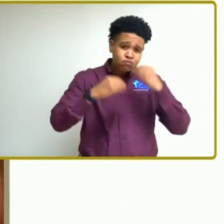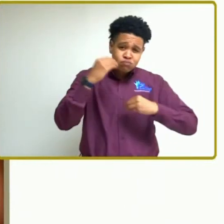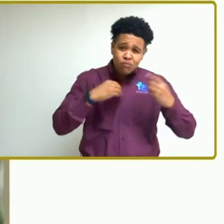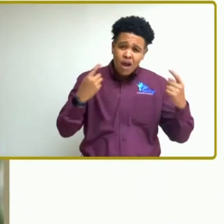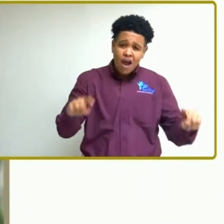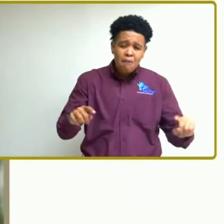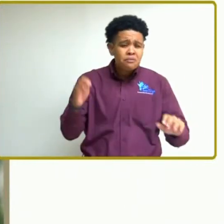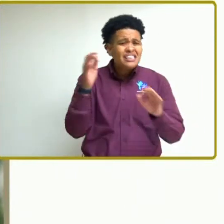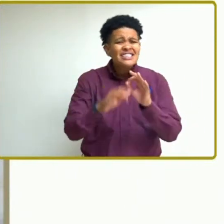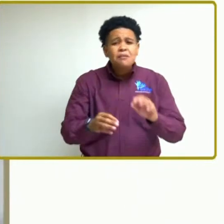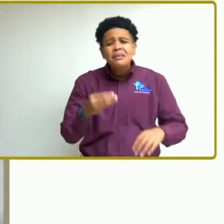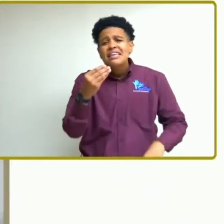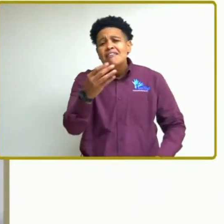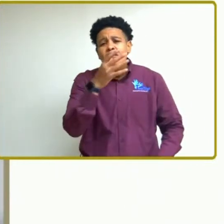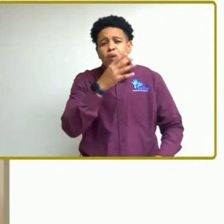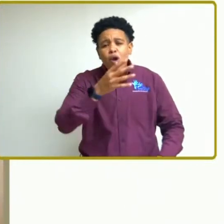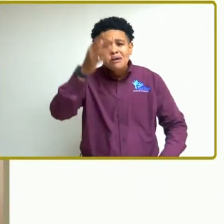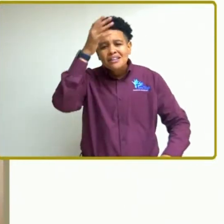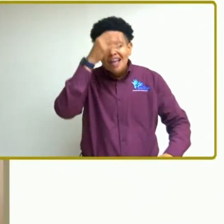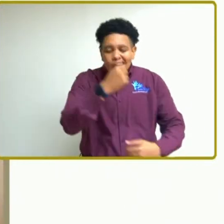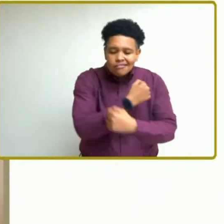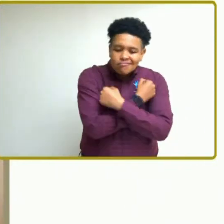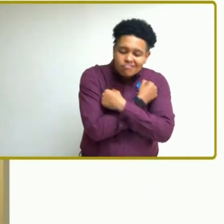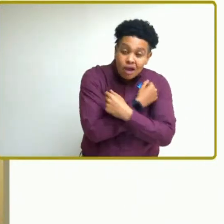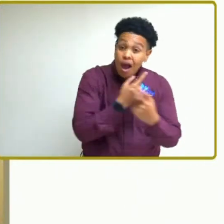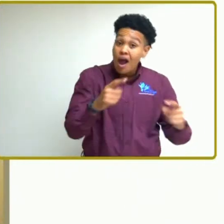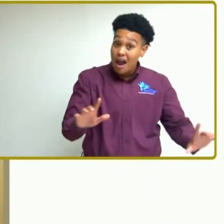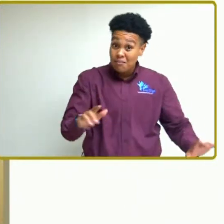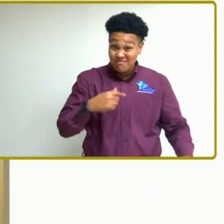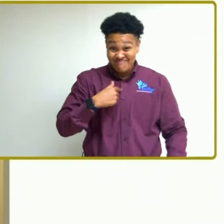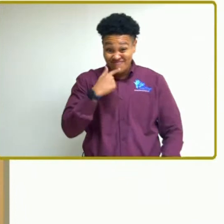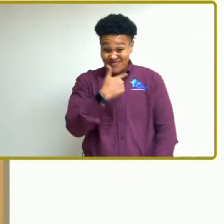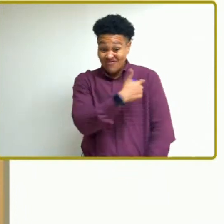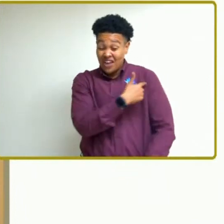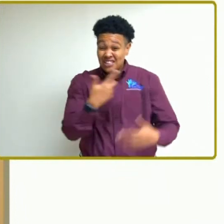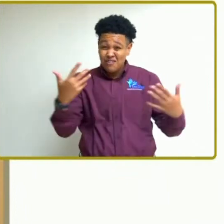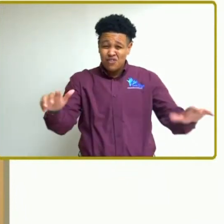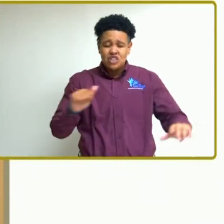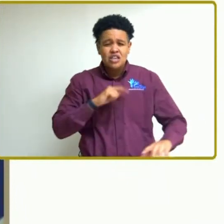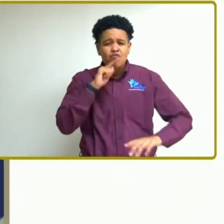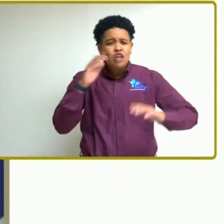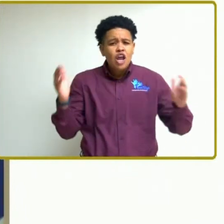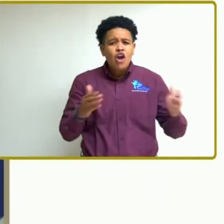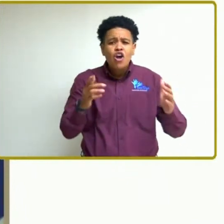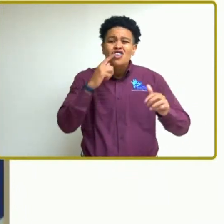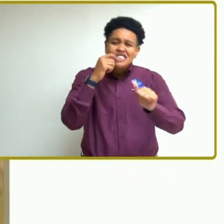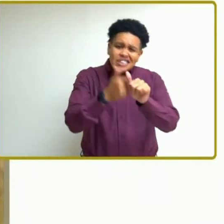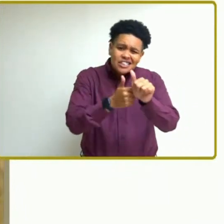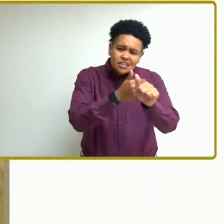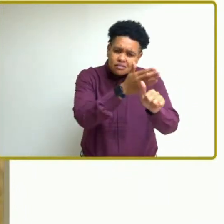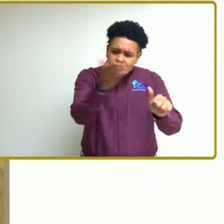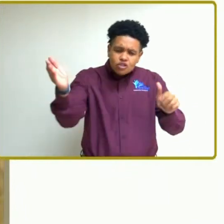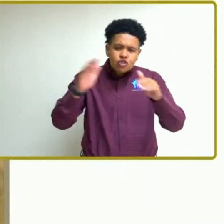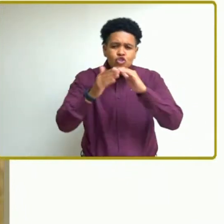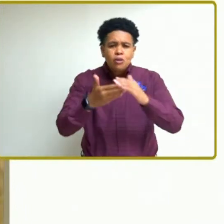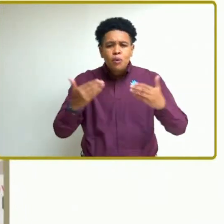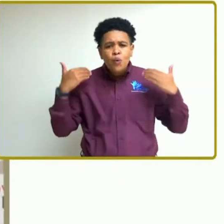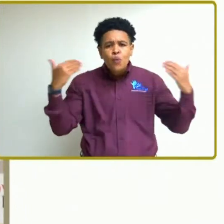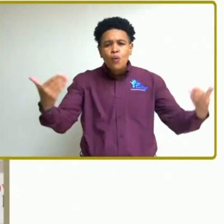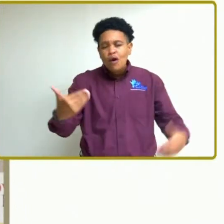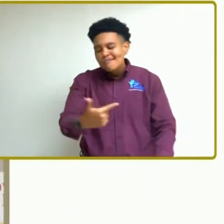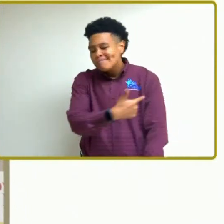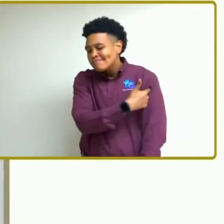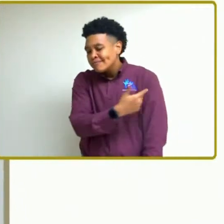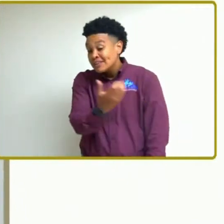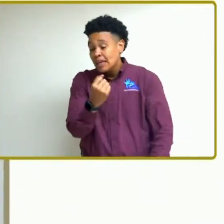like simply giving your mom or dad a hug. I have been vaccinated and I am encouraging each and every Jamaican to take the vaccine